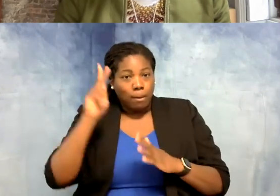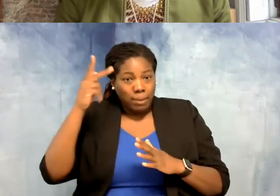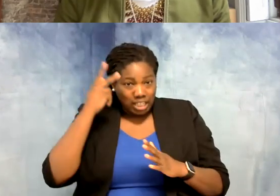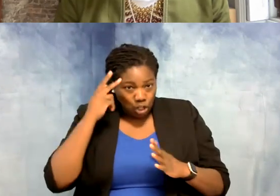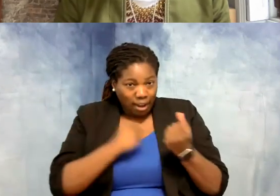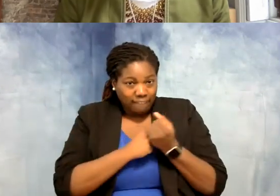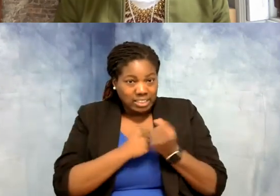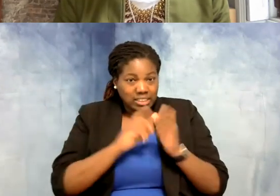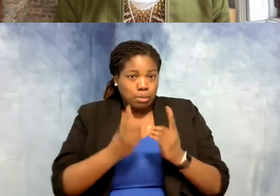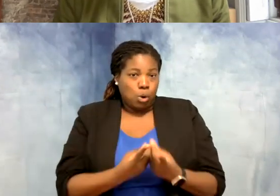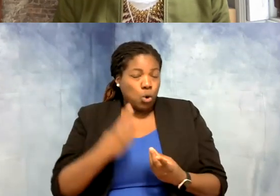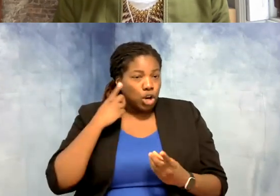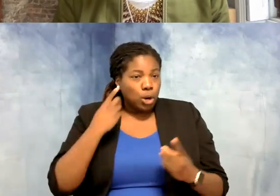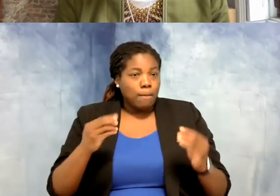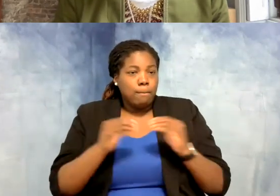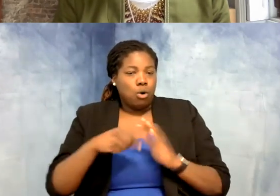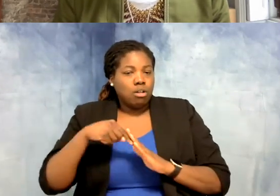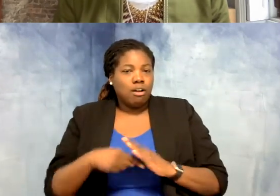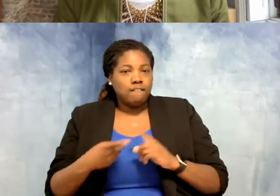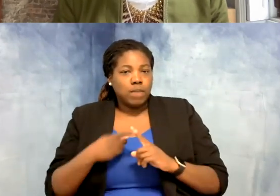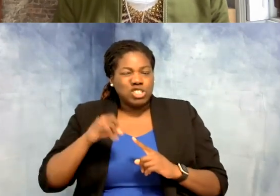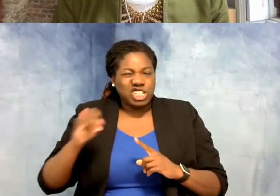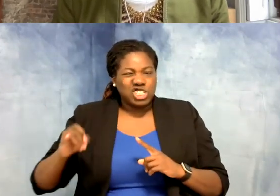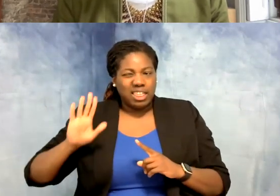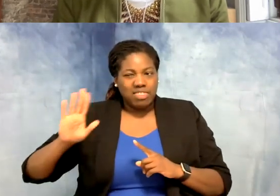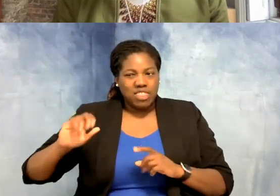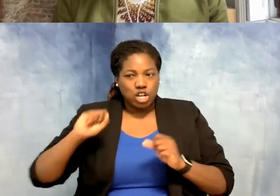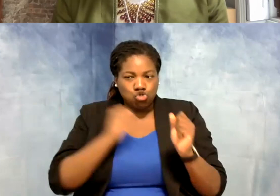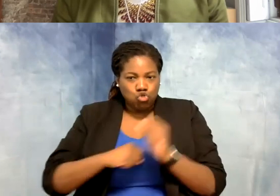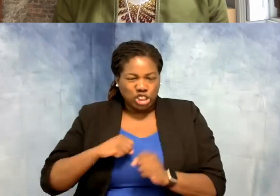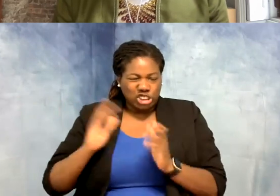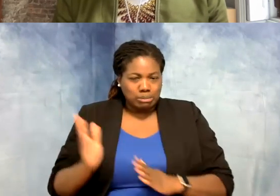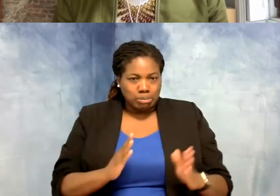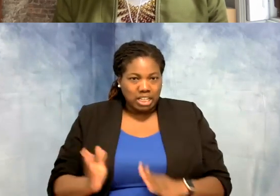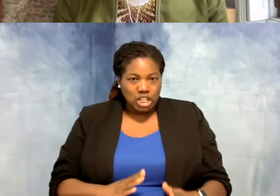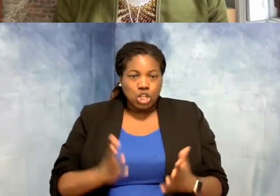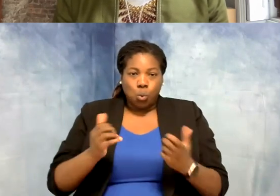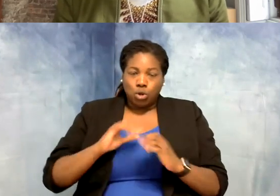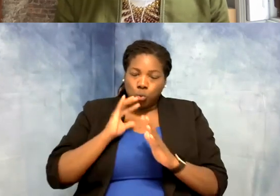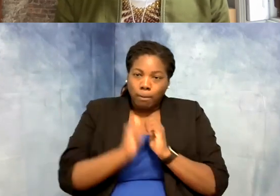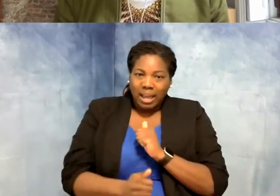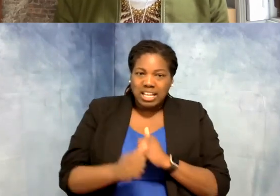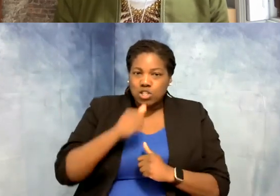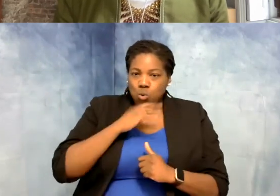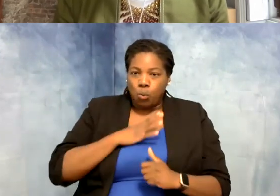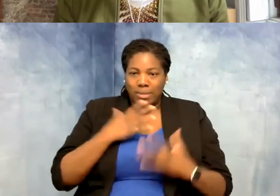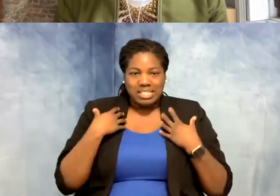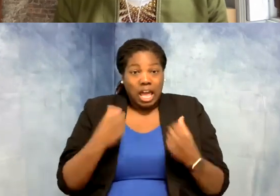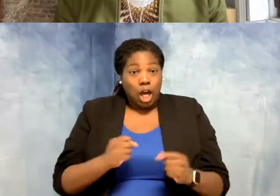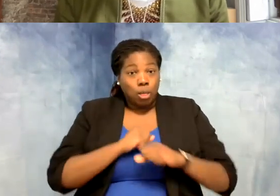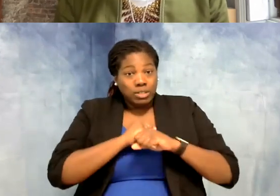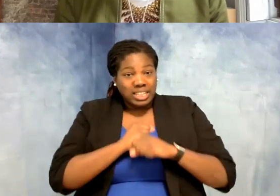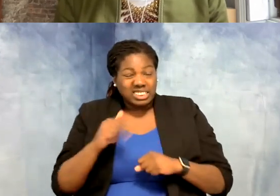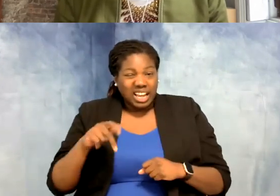hear more from JJ in a little bit about the strategies that they're working on. They're working to pass the Women's Health Protection Act, which